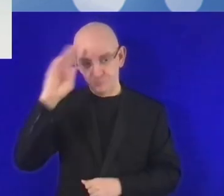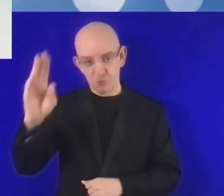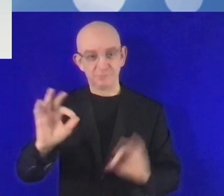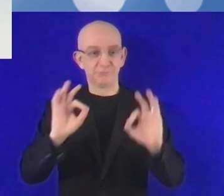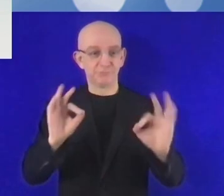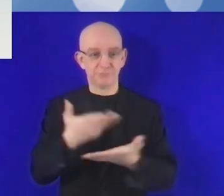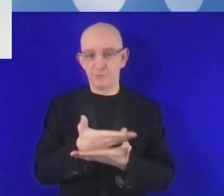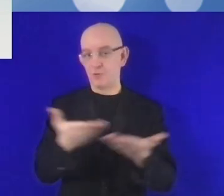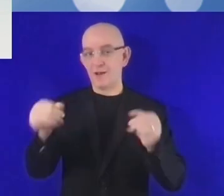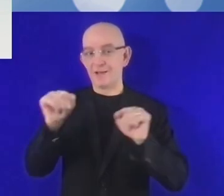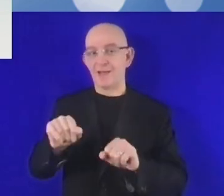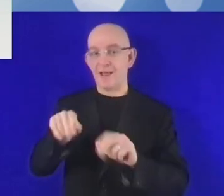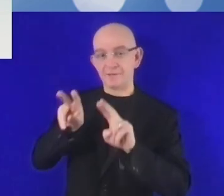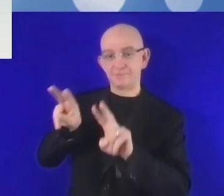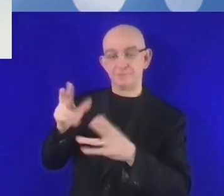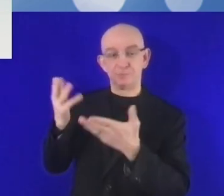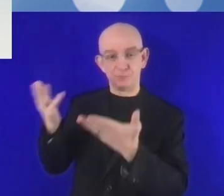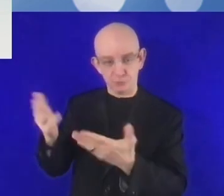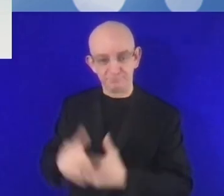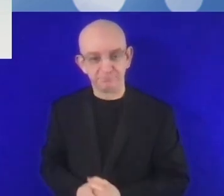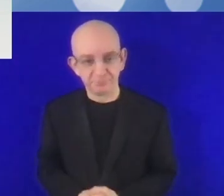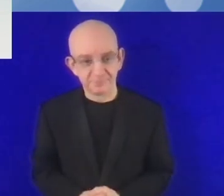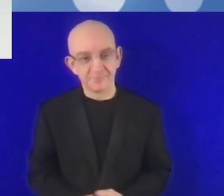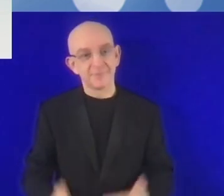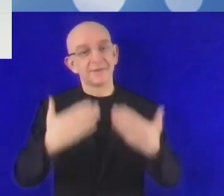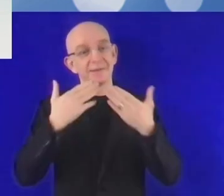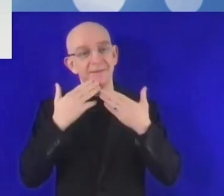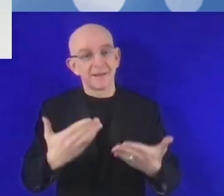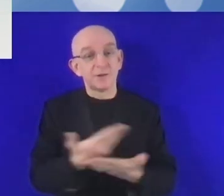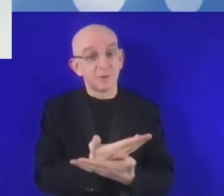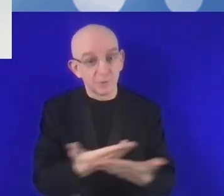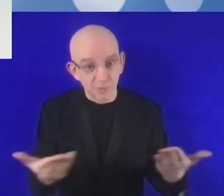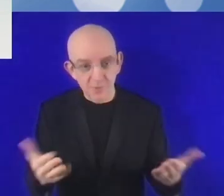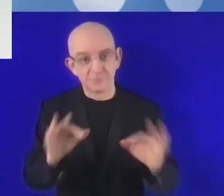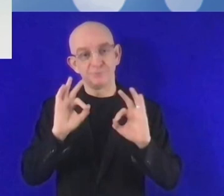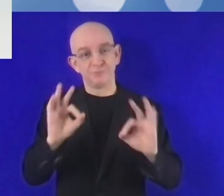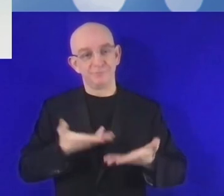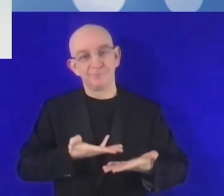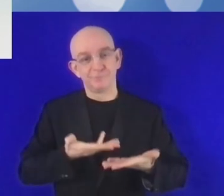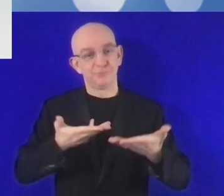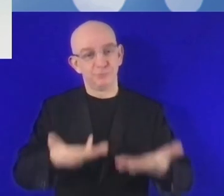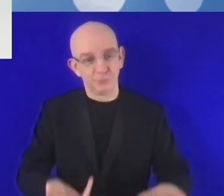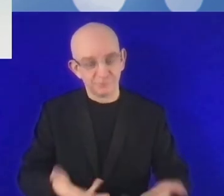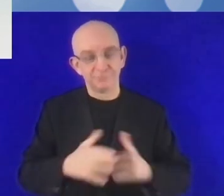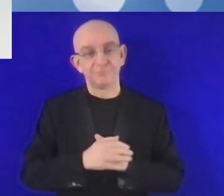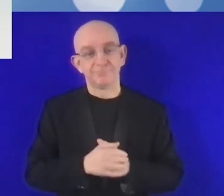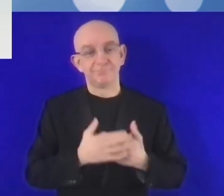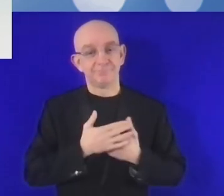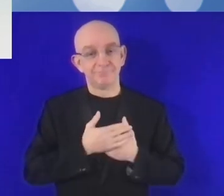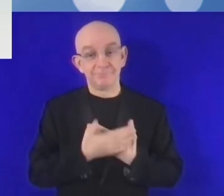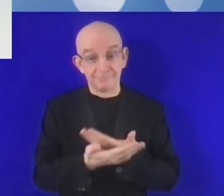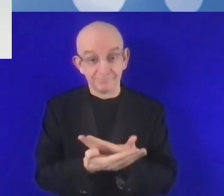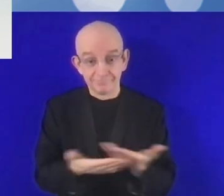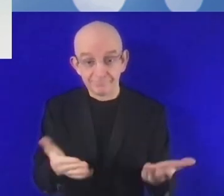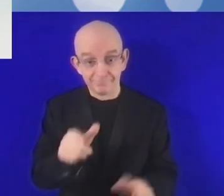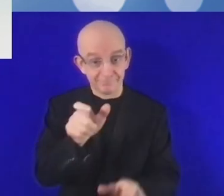very much. Great. Thanks for the introduction. Dear Excellencies, colleagues and friends there in Katowice, yeah, my name is